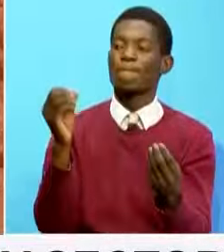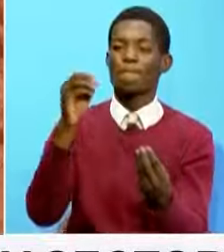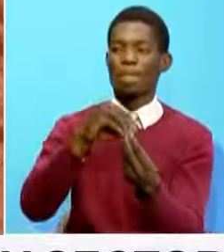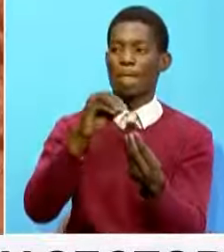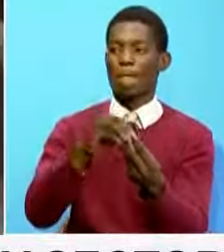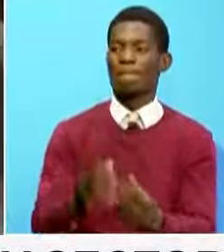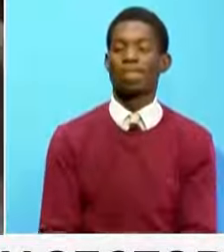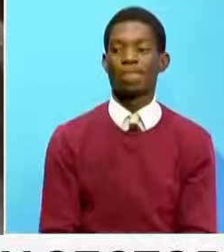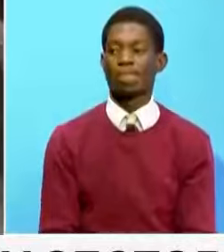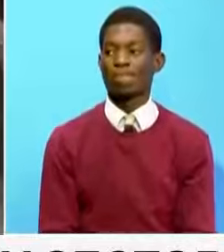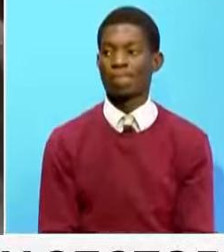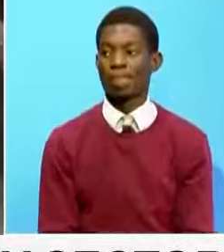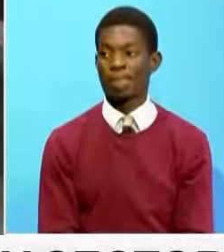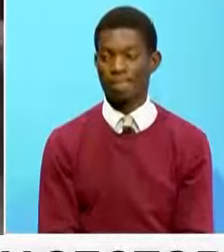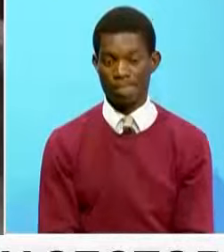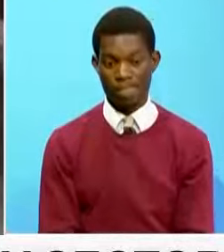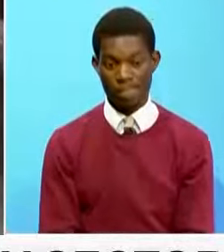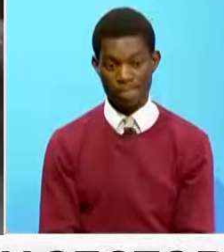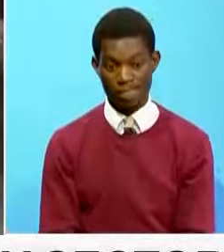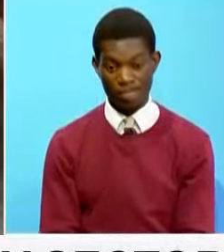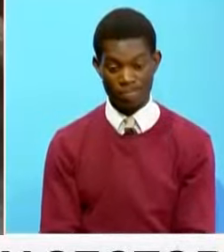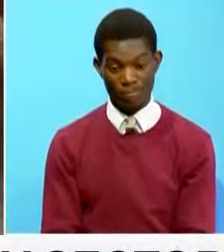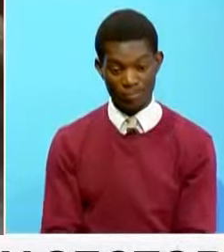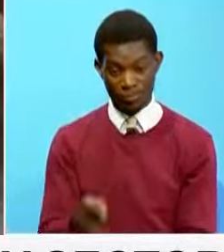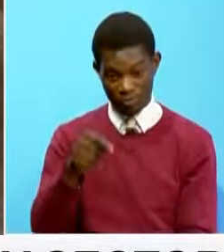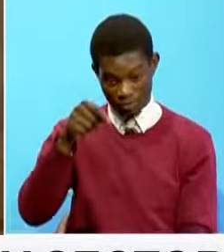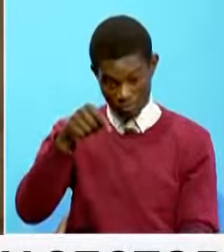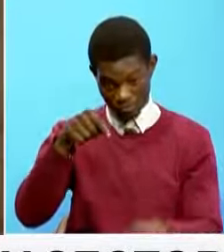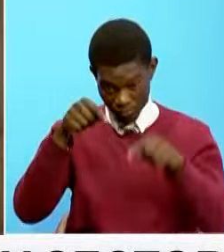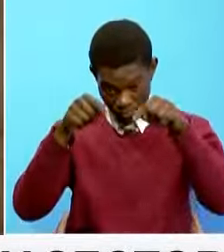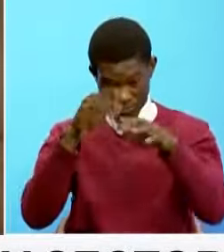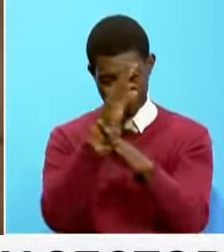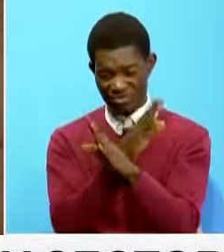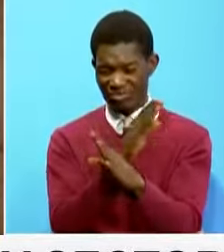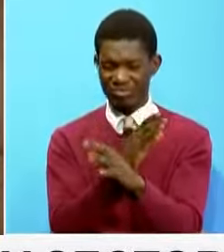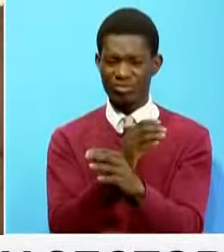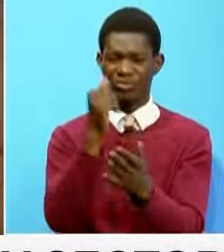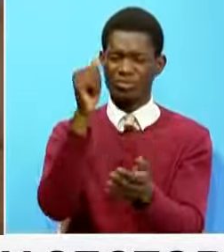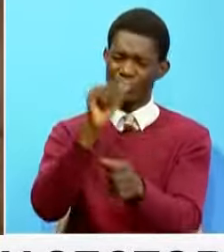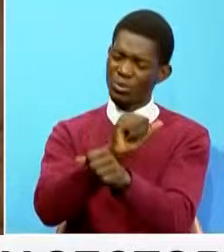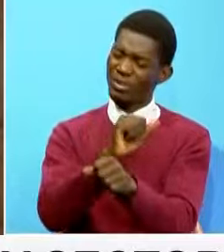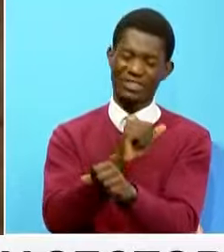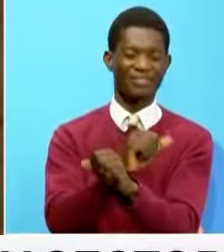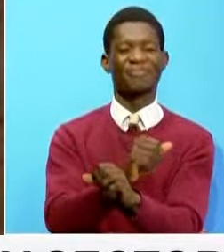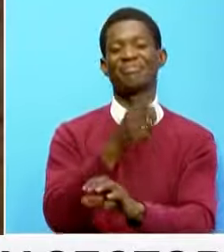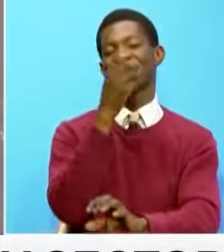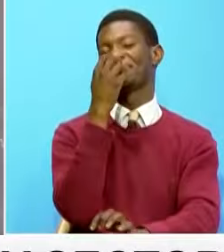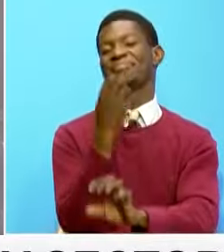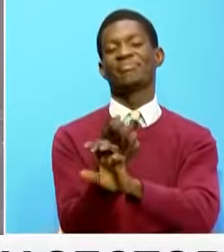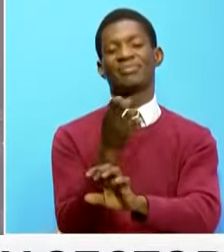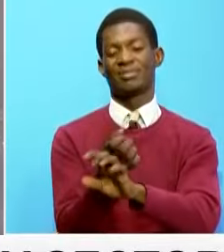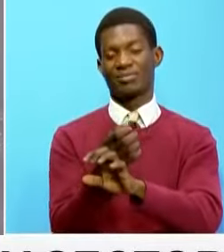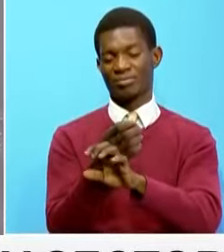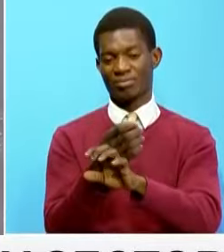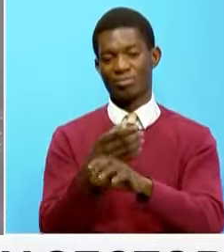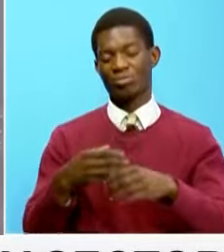Job creation has been a contentious issue in Zambia, especially among the youths over the years. This is